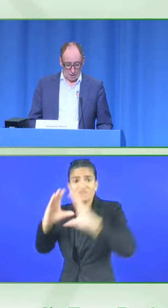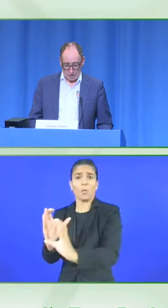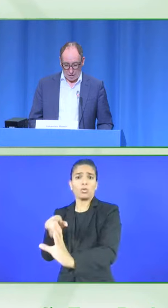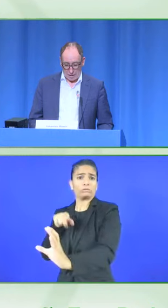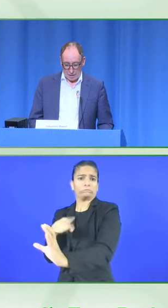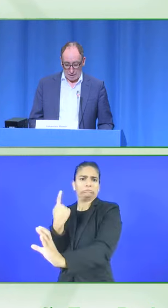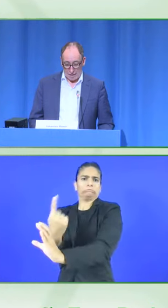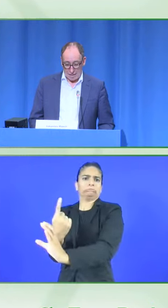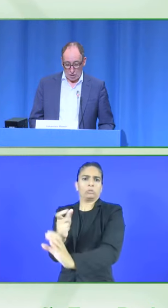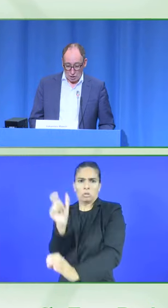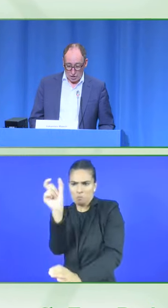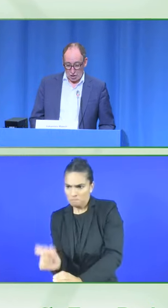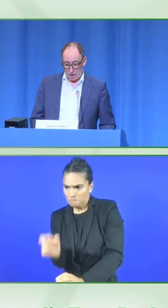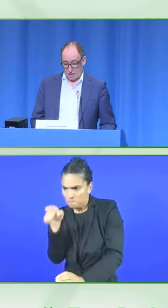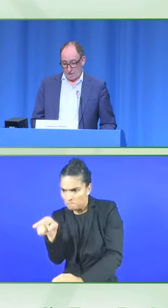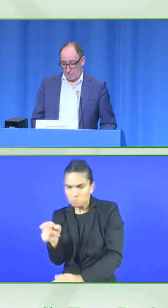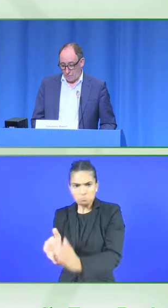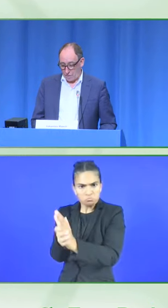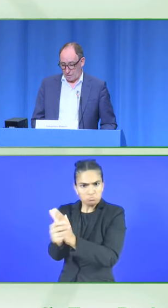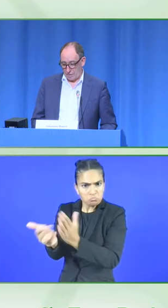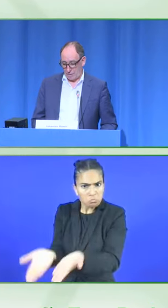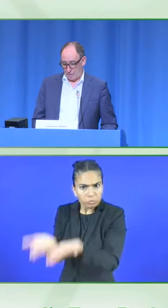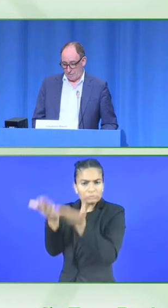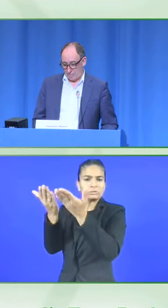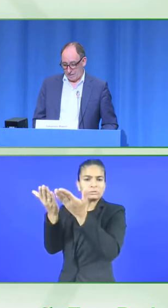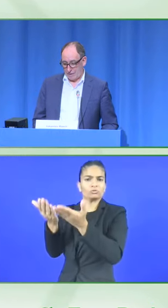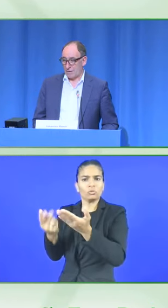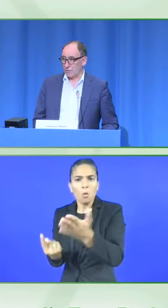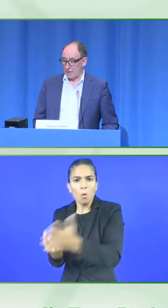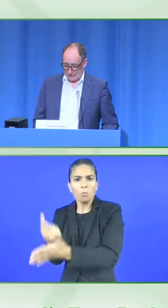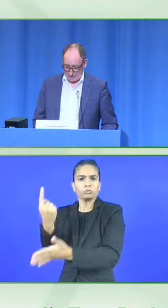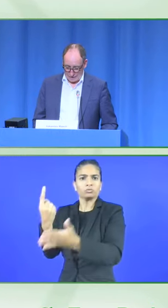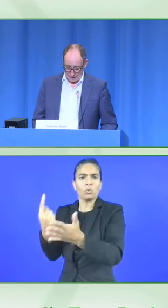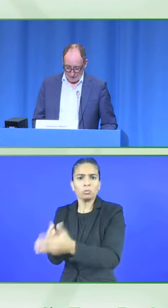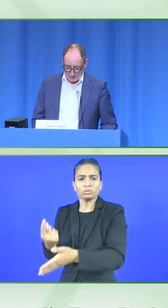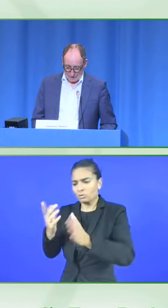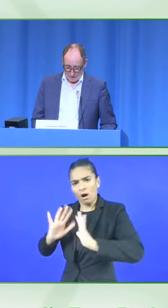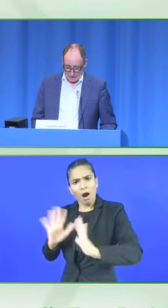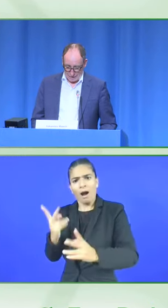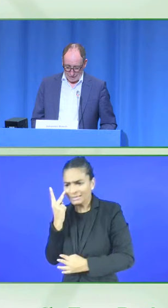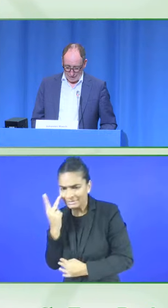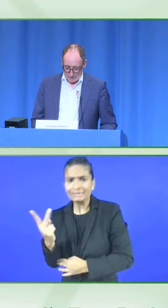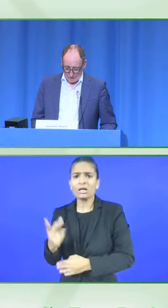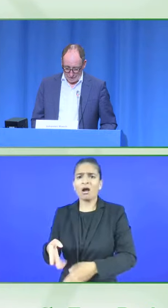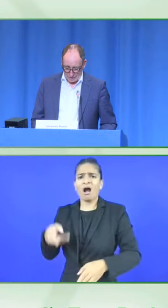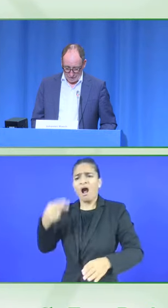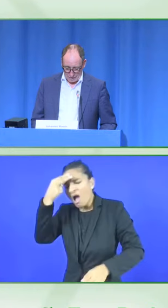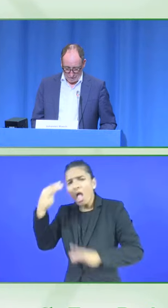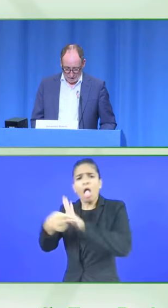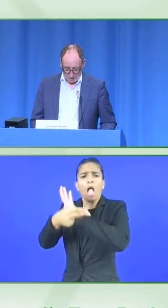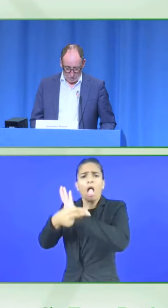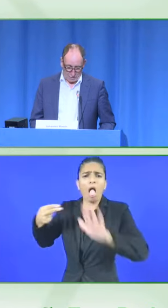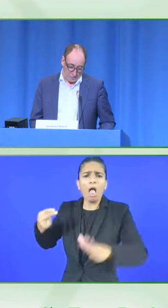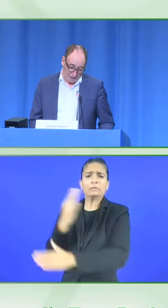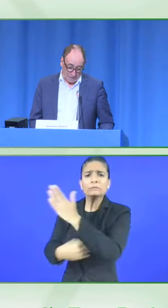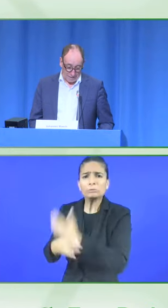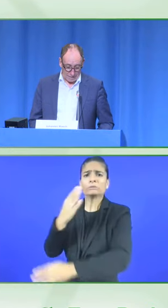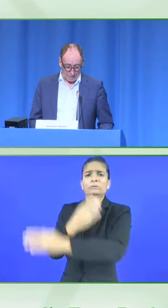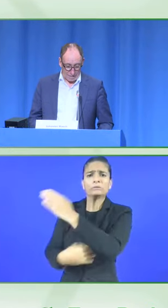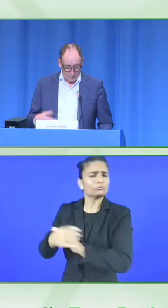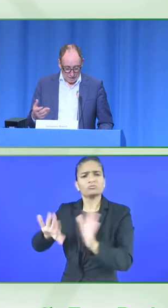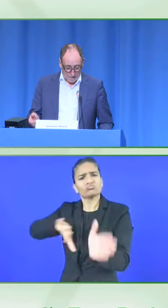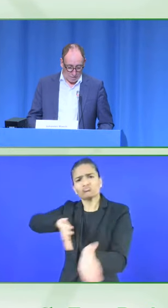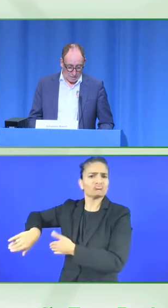inclusion is not just a word, but a reality lived by all.